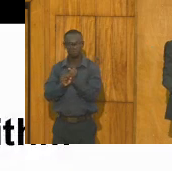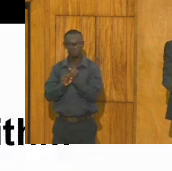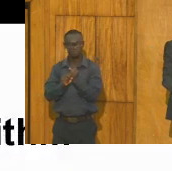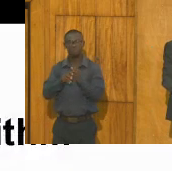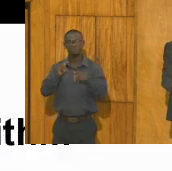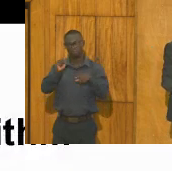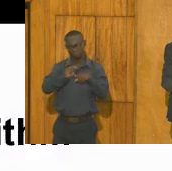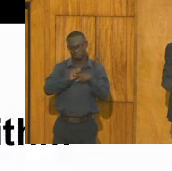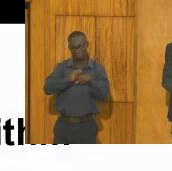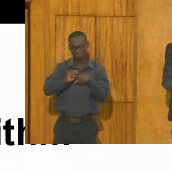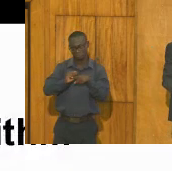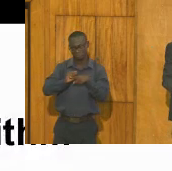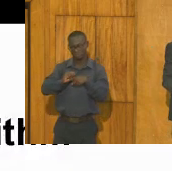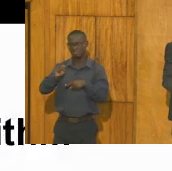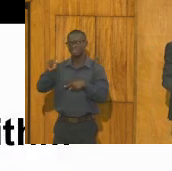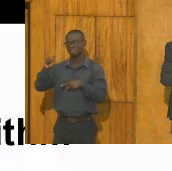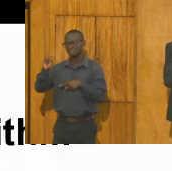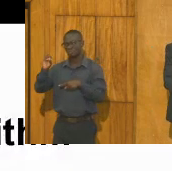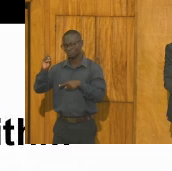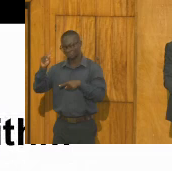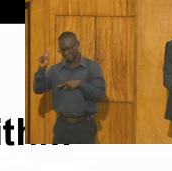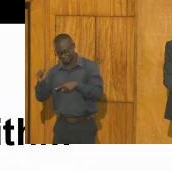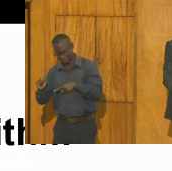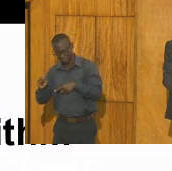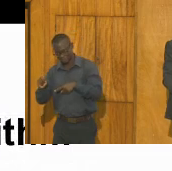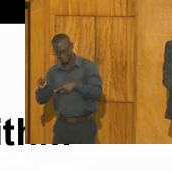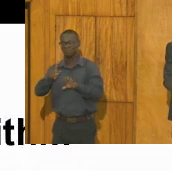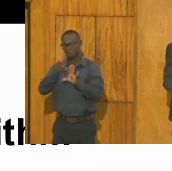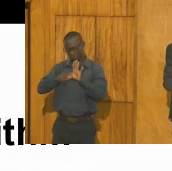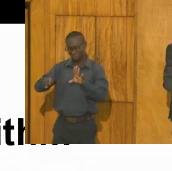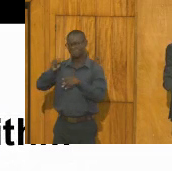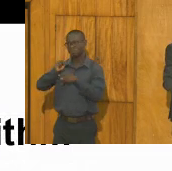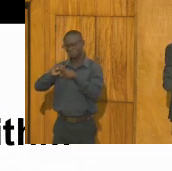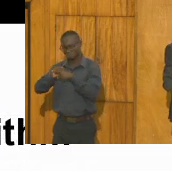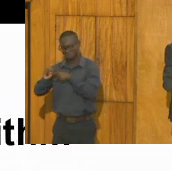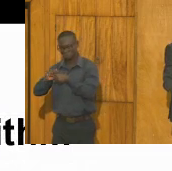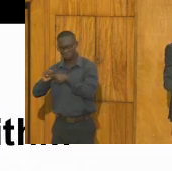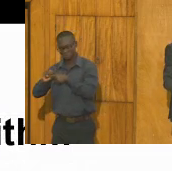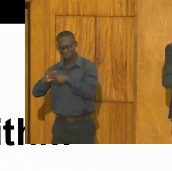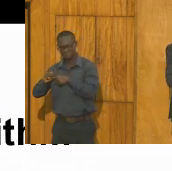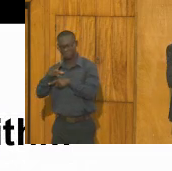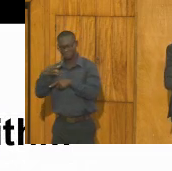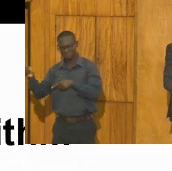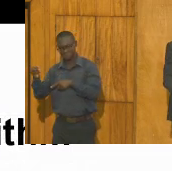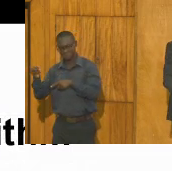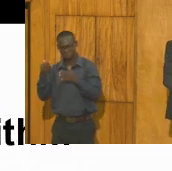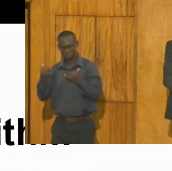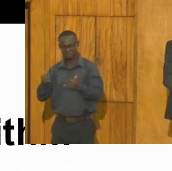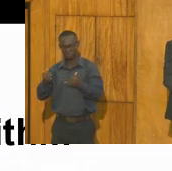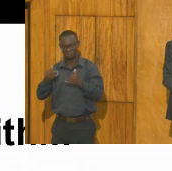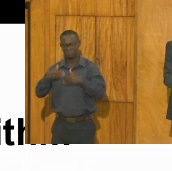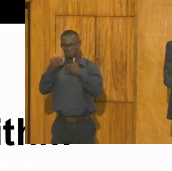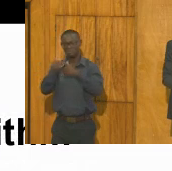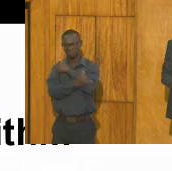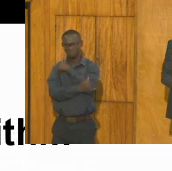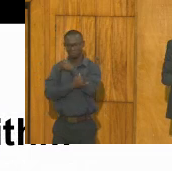training national TOTs, who of course trained regional TOTs or county TOTs. And now we went to the county